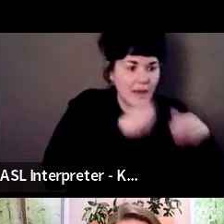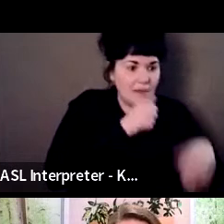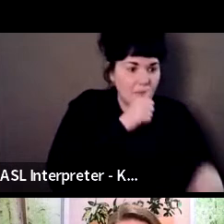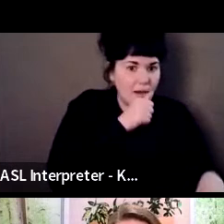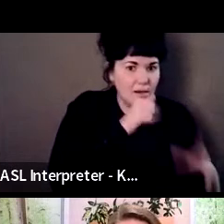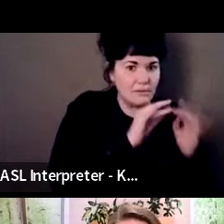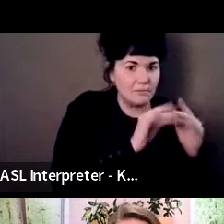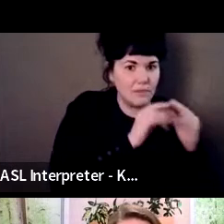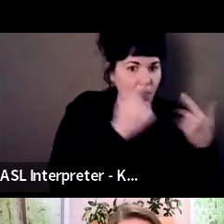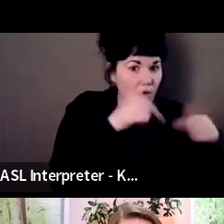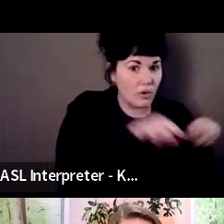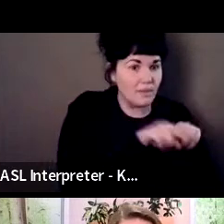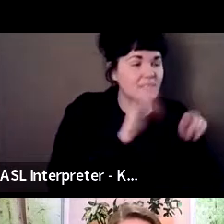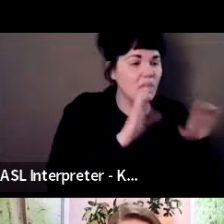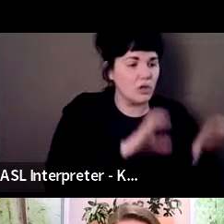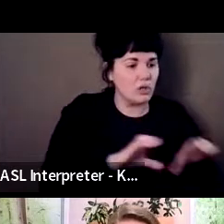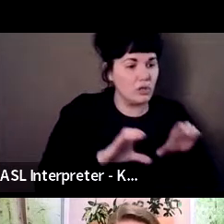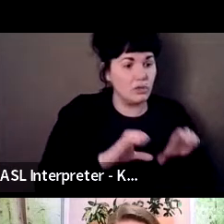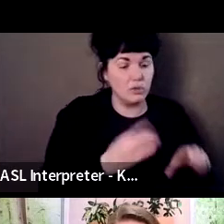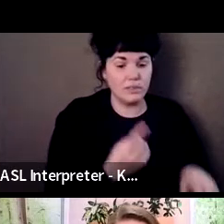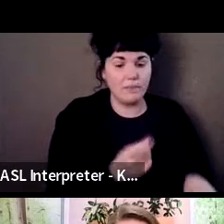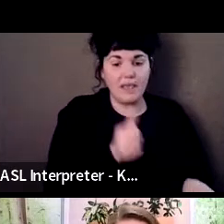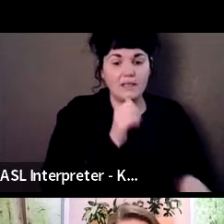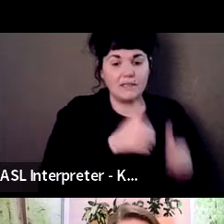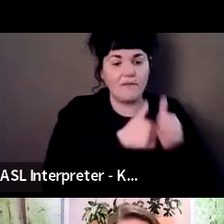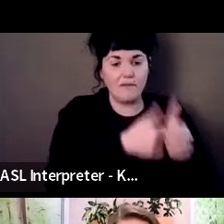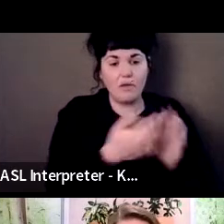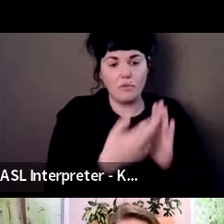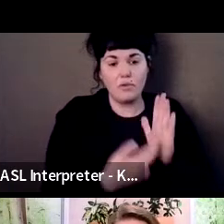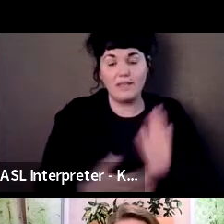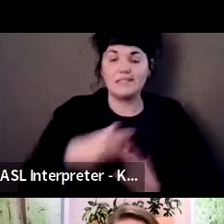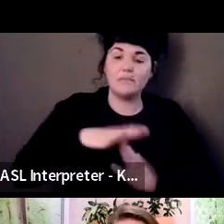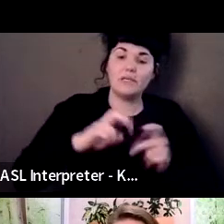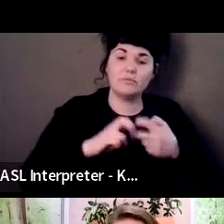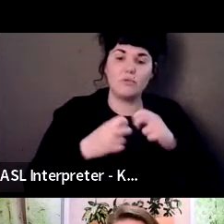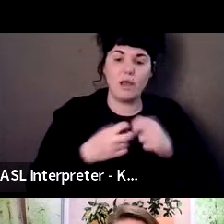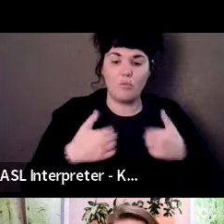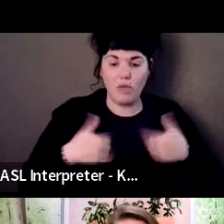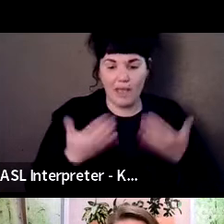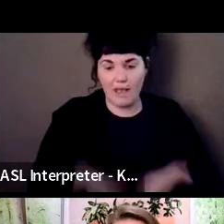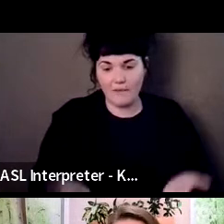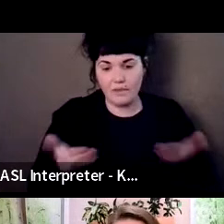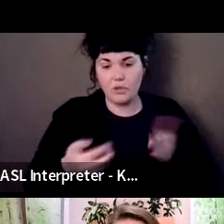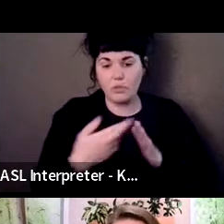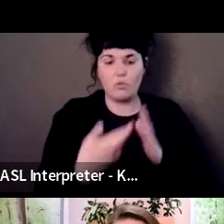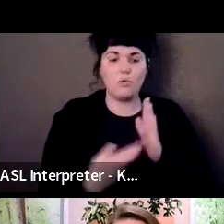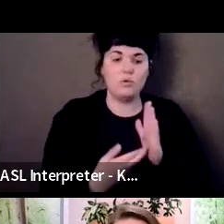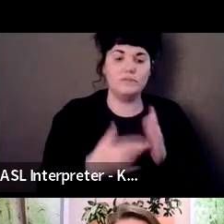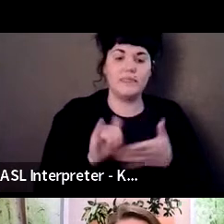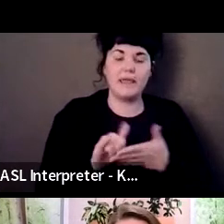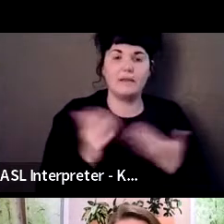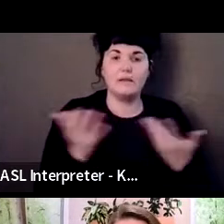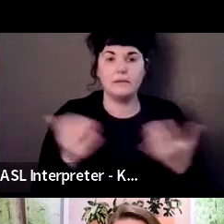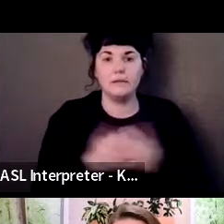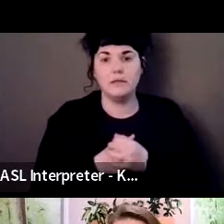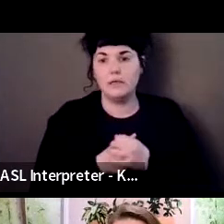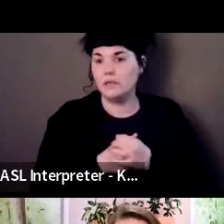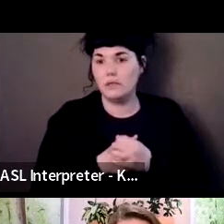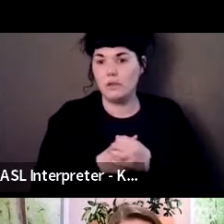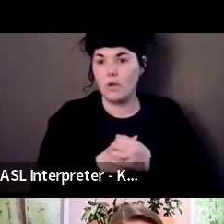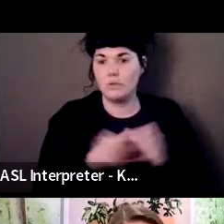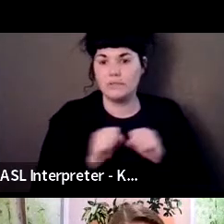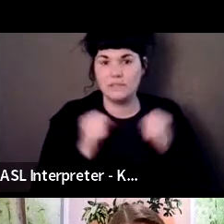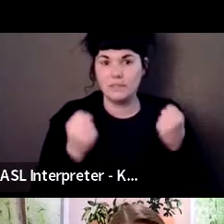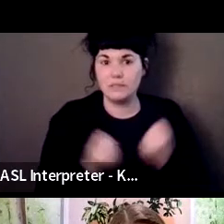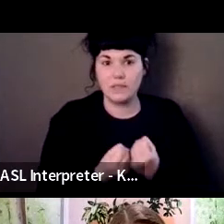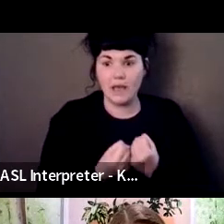other than follow the rules. And I think that's the biggest problem here that we have, is that the rules that, you know, in society, that's